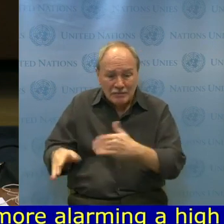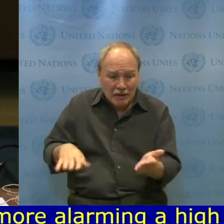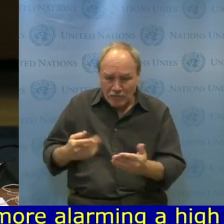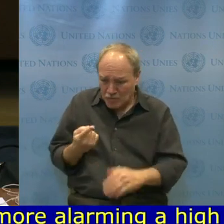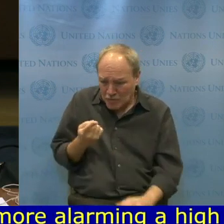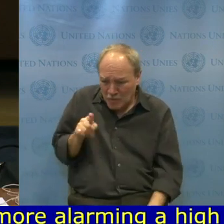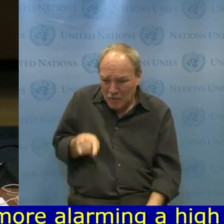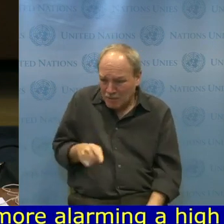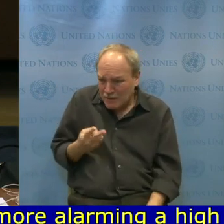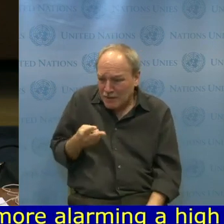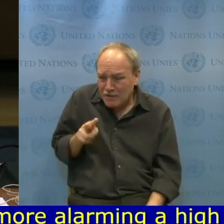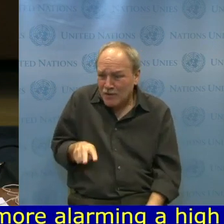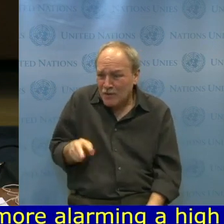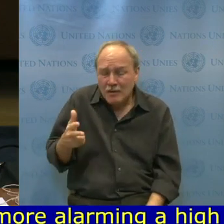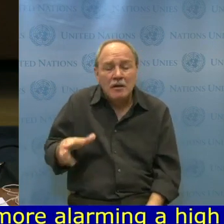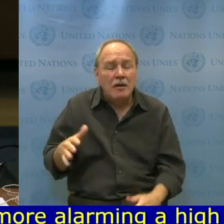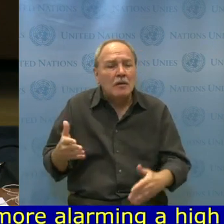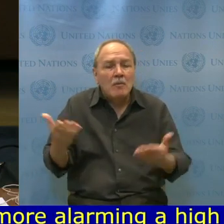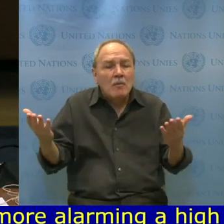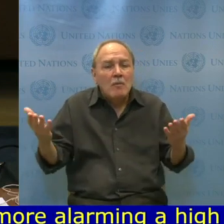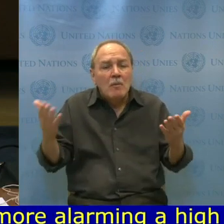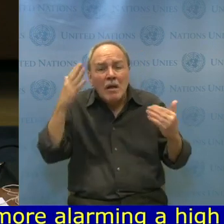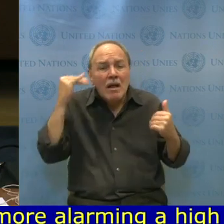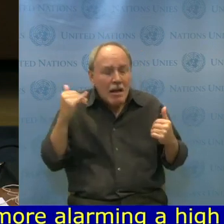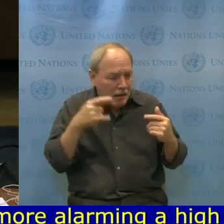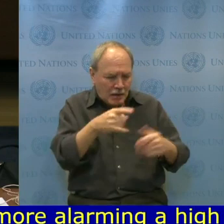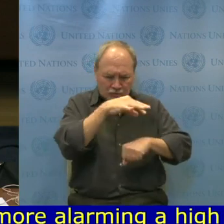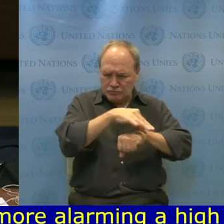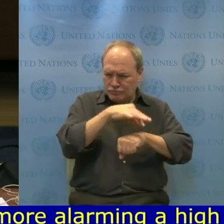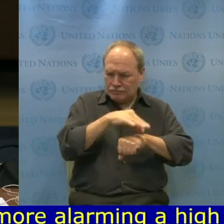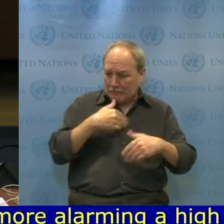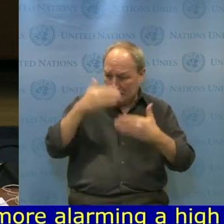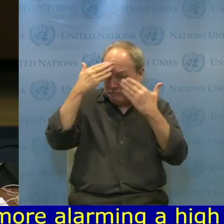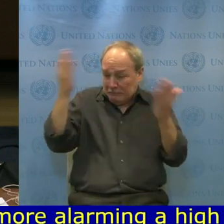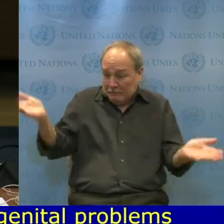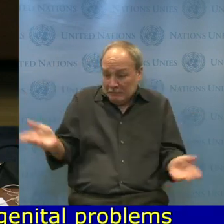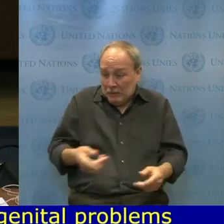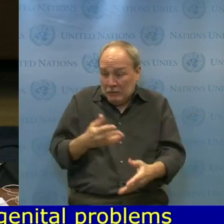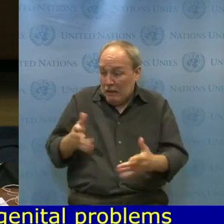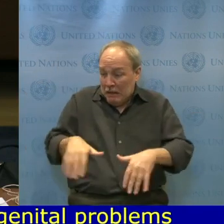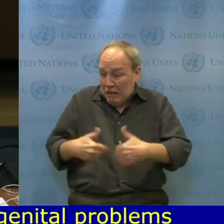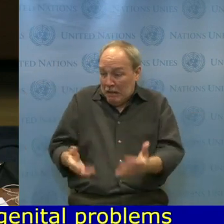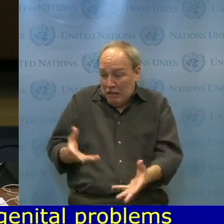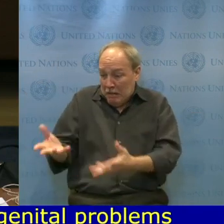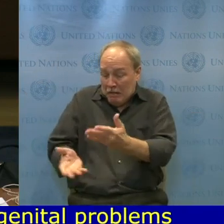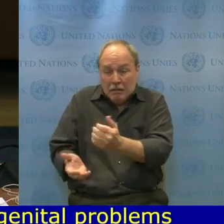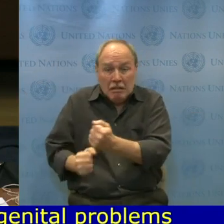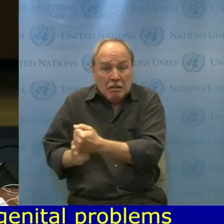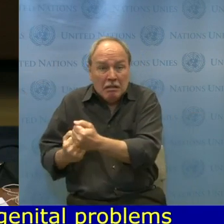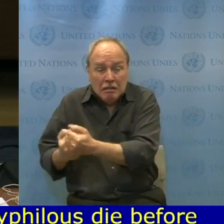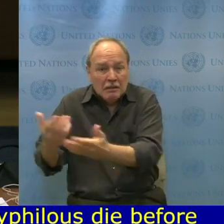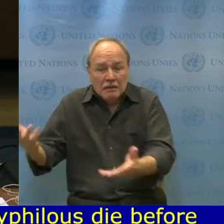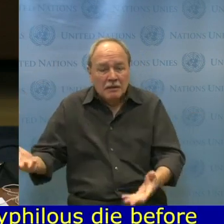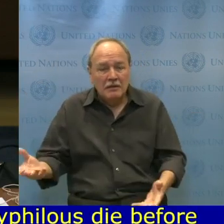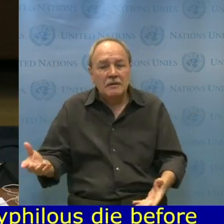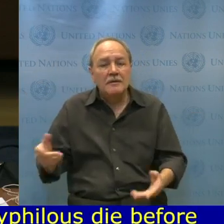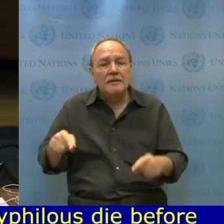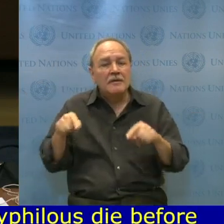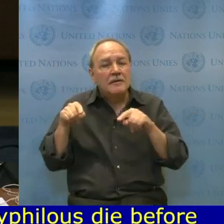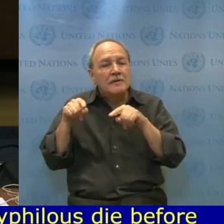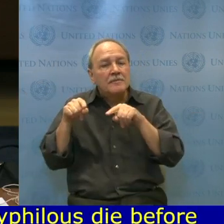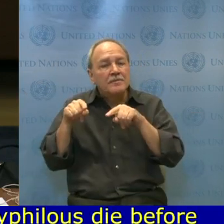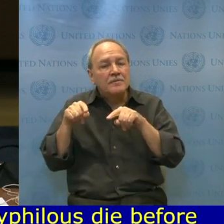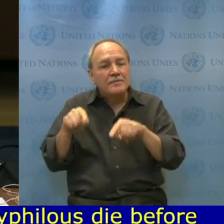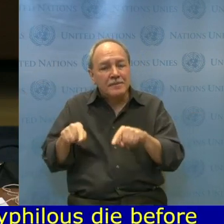of a lack of specialized treatment. This is not the inevitable result of being born or living with